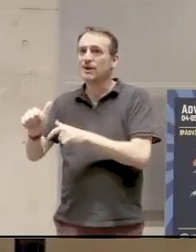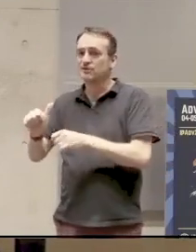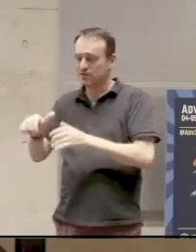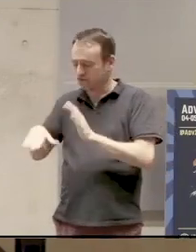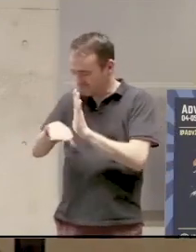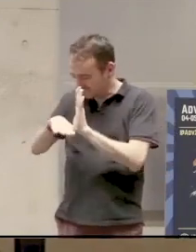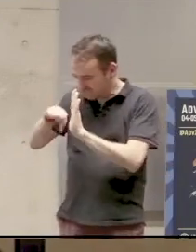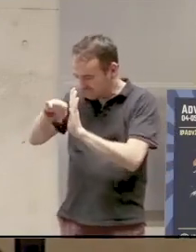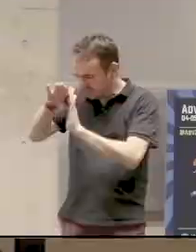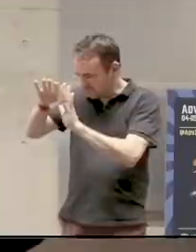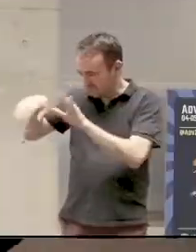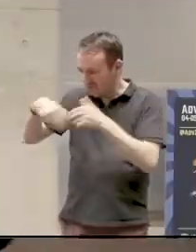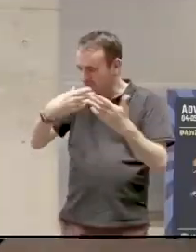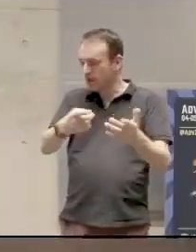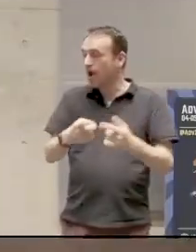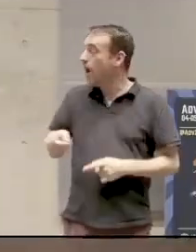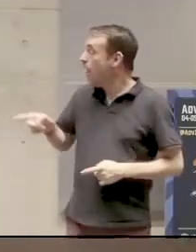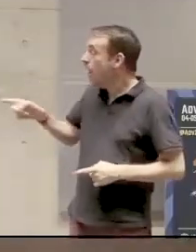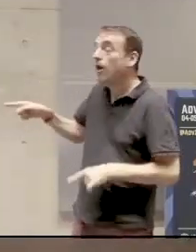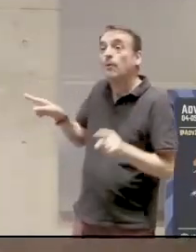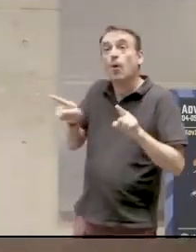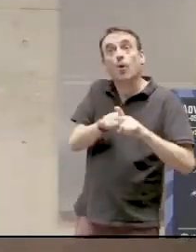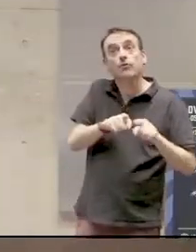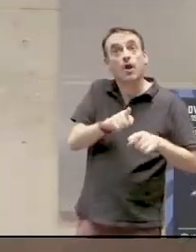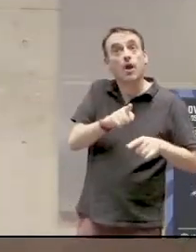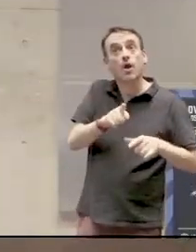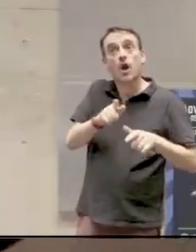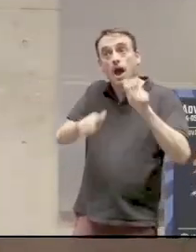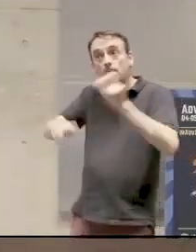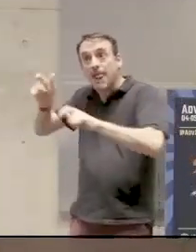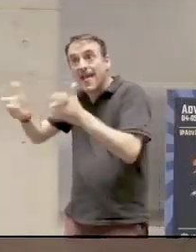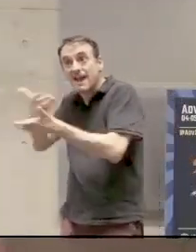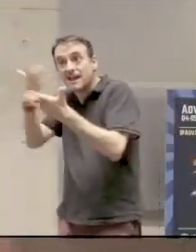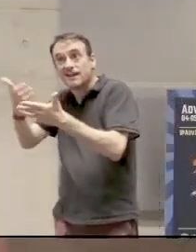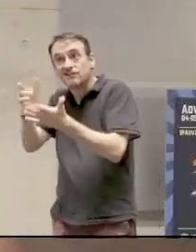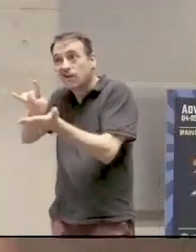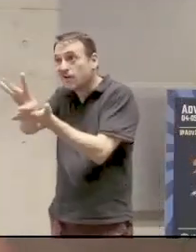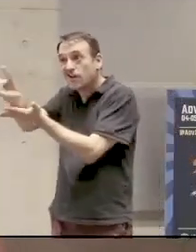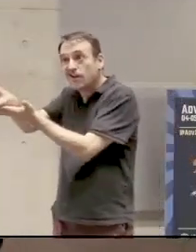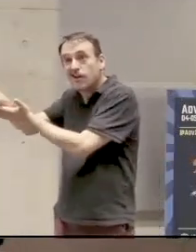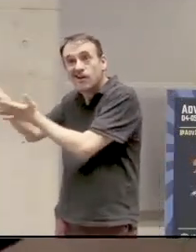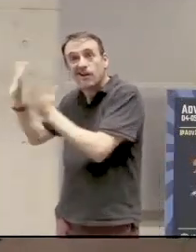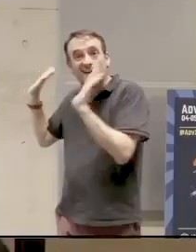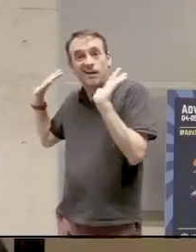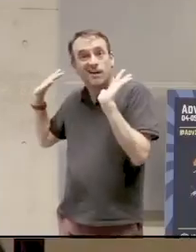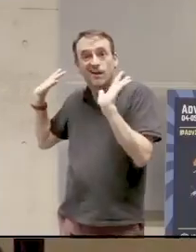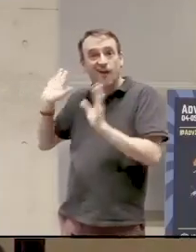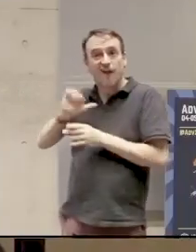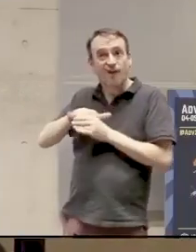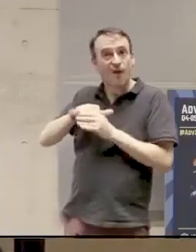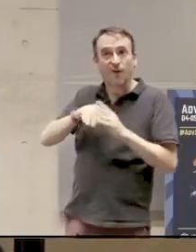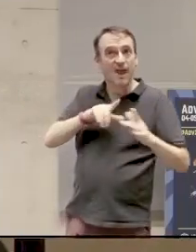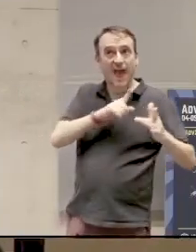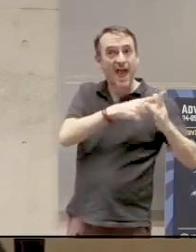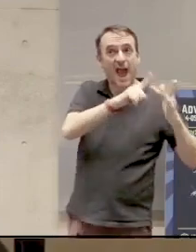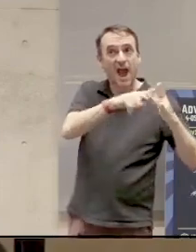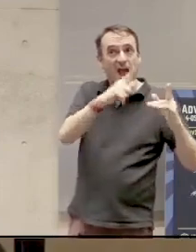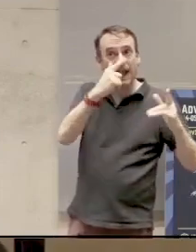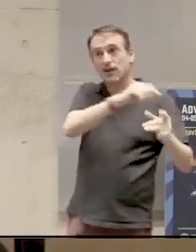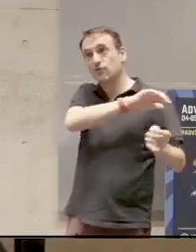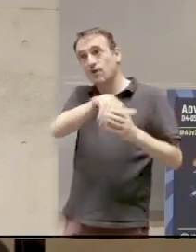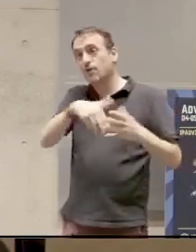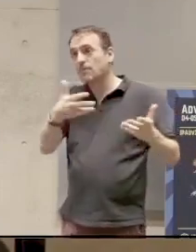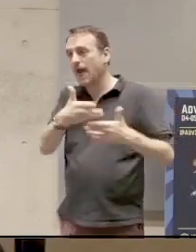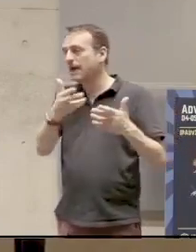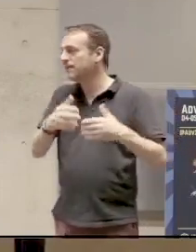Skynet. Let's get rid of the players, I say. Yeah. Procedurally generated players. Generated players. Let them get on with it. I mean, at least